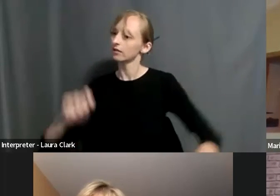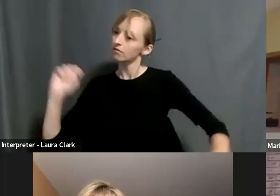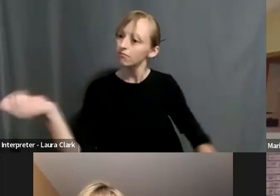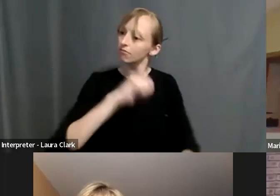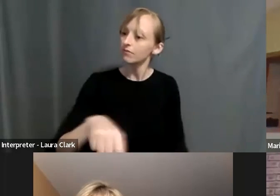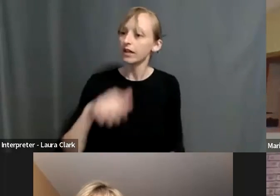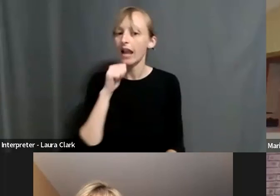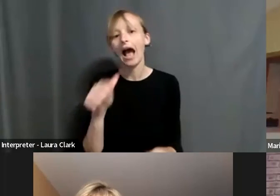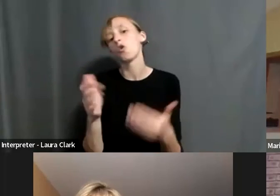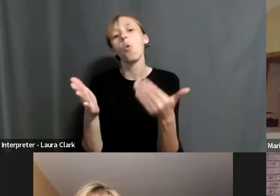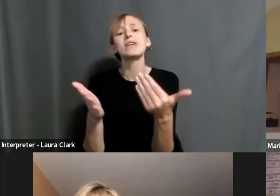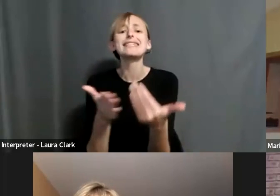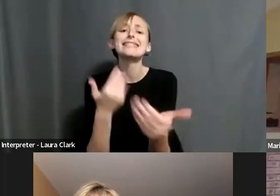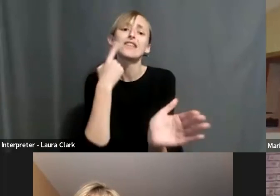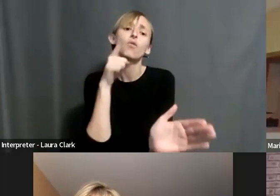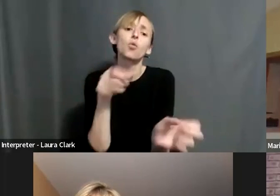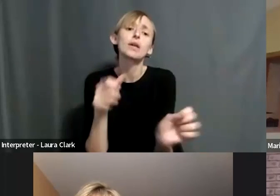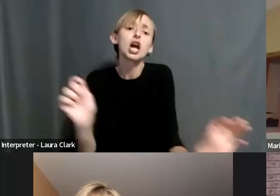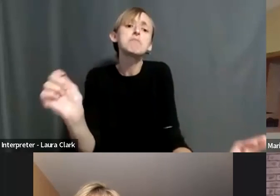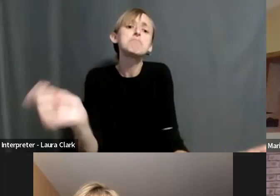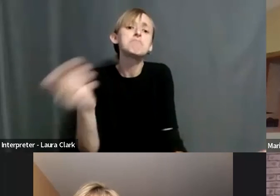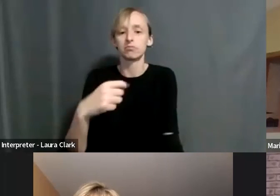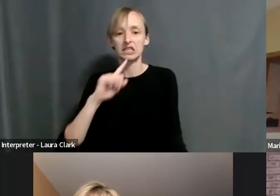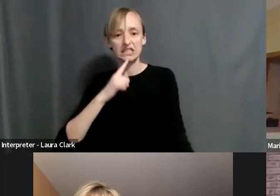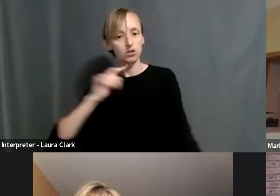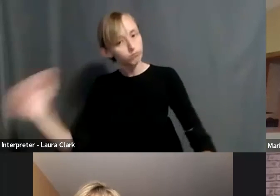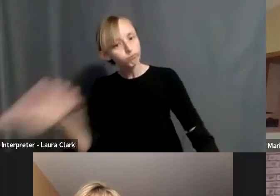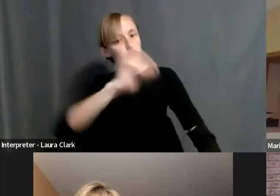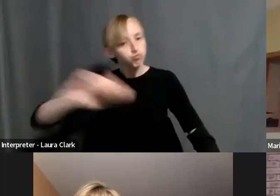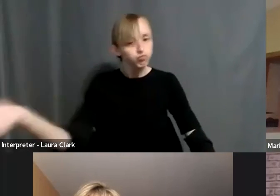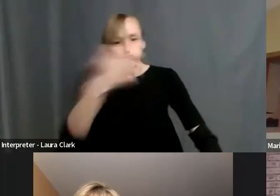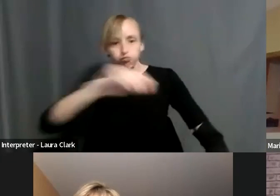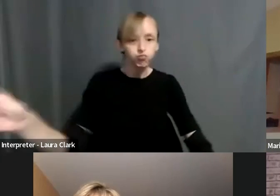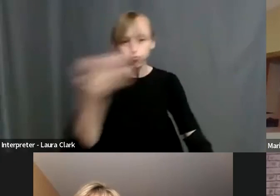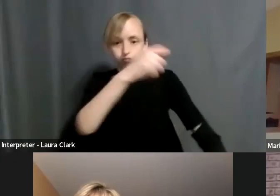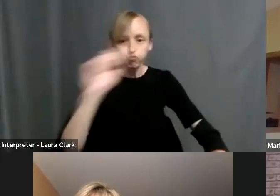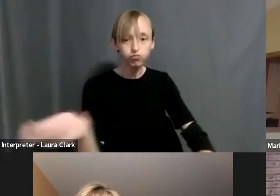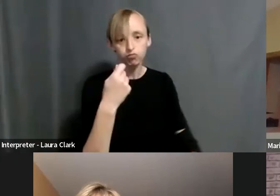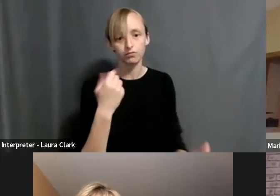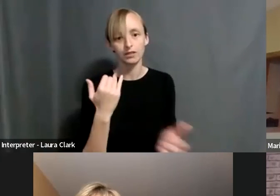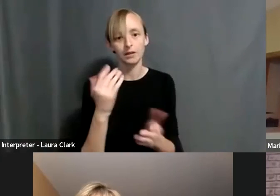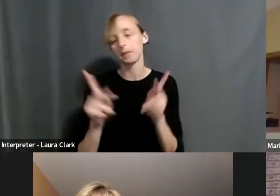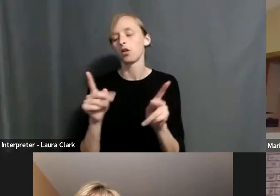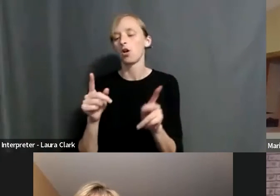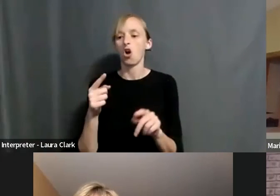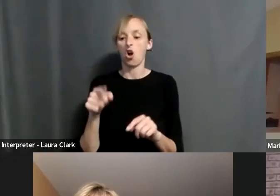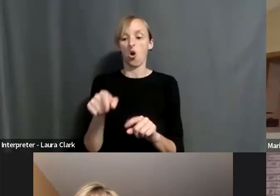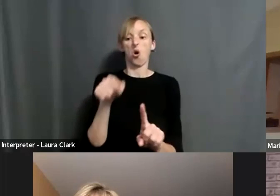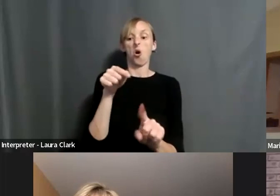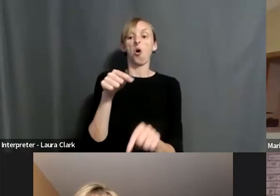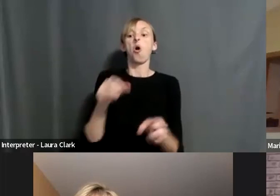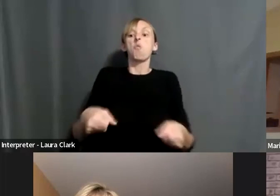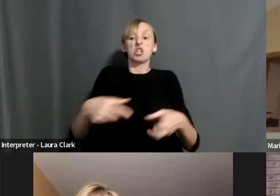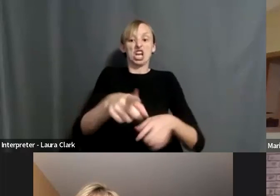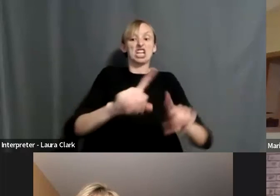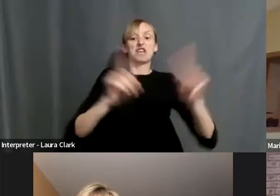us." And I think it just allows people to kind of see past the wheelchair and